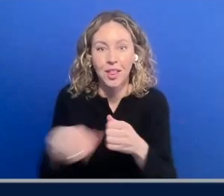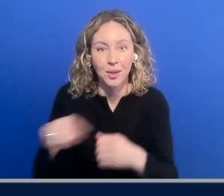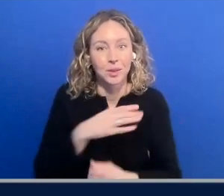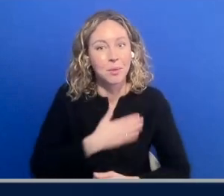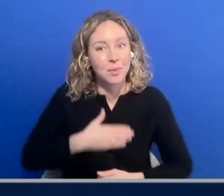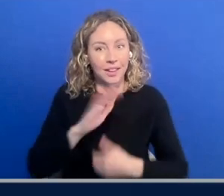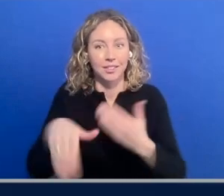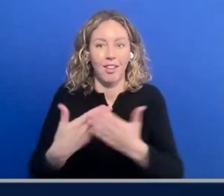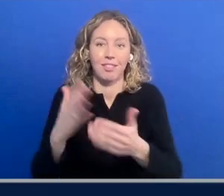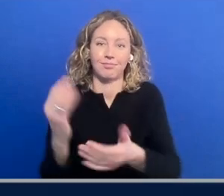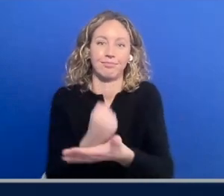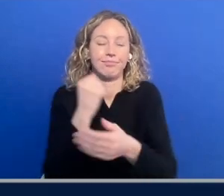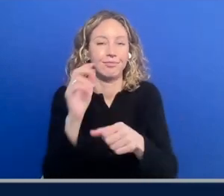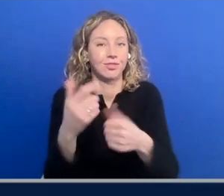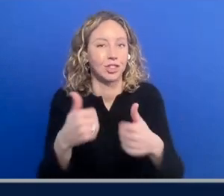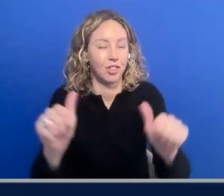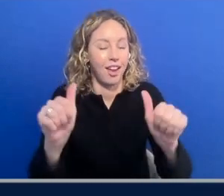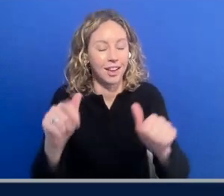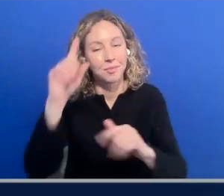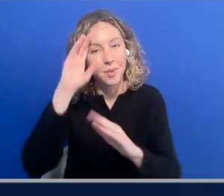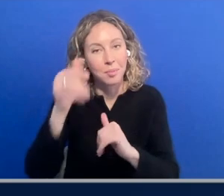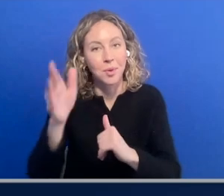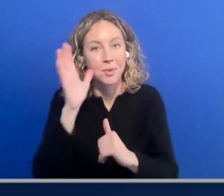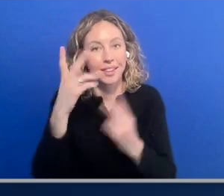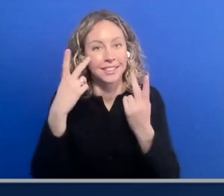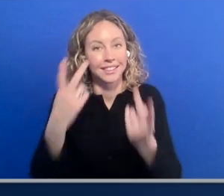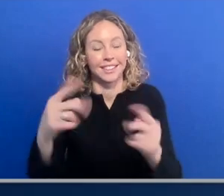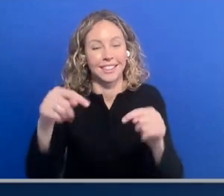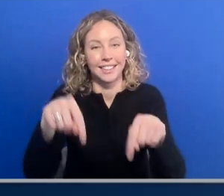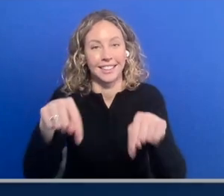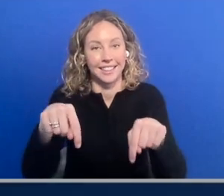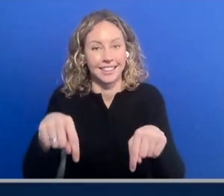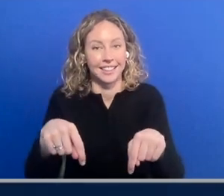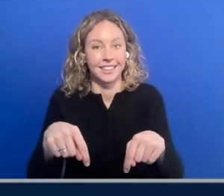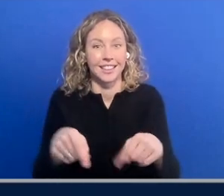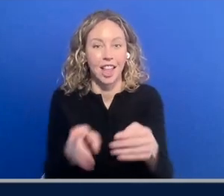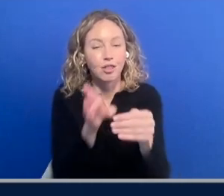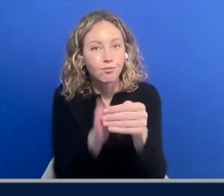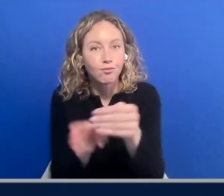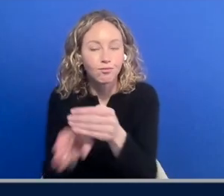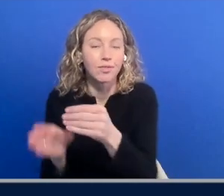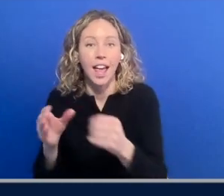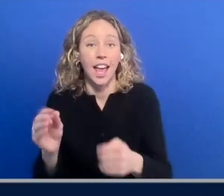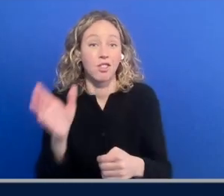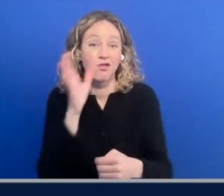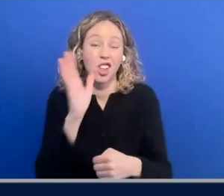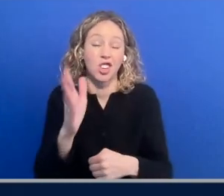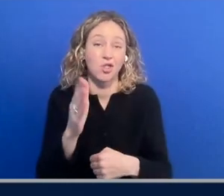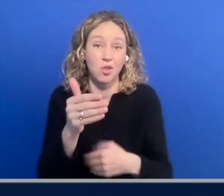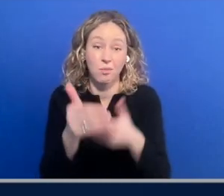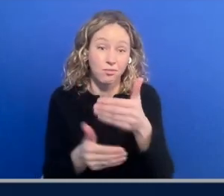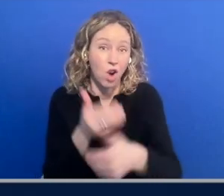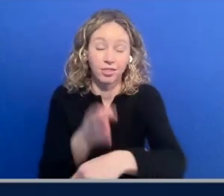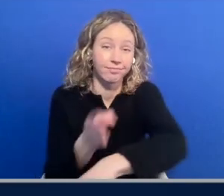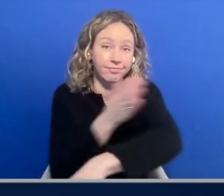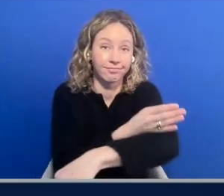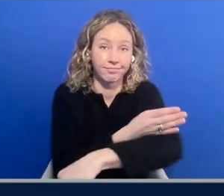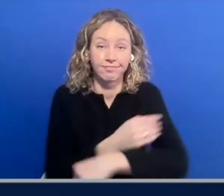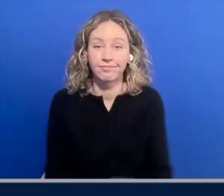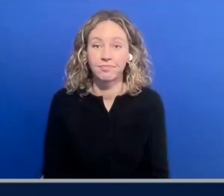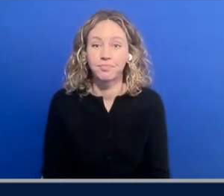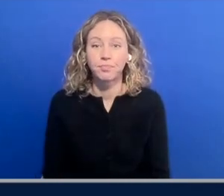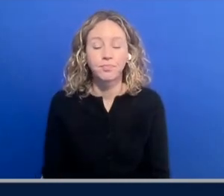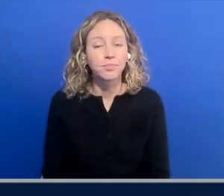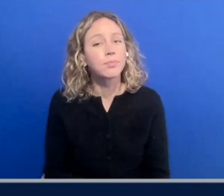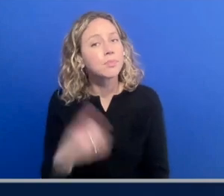and we hope you're going to see the productivity improve in the process. What are you looking forward to coming up? So